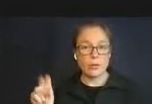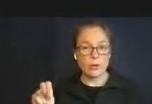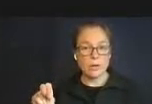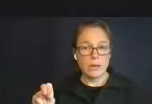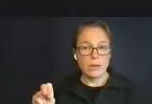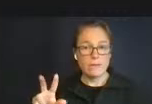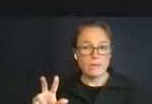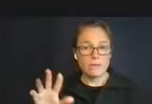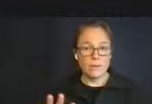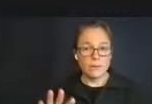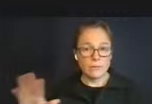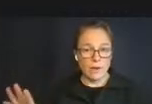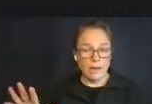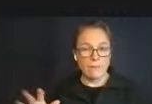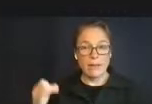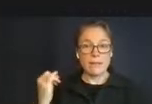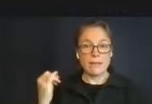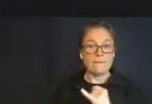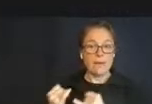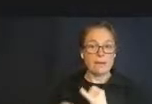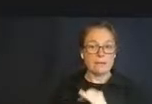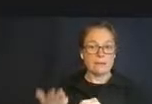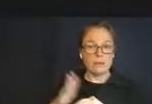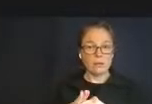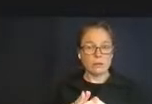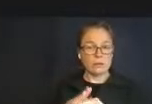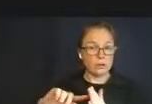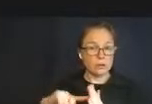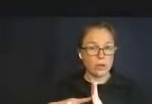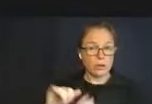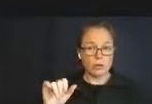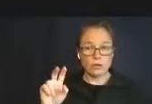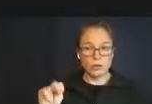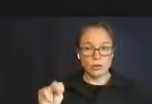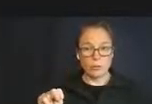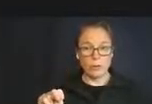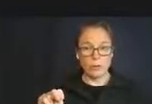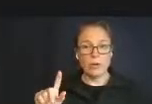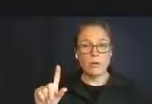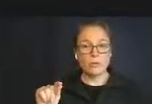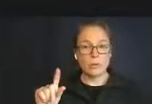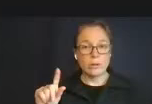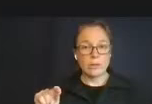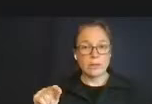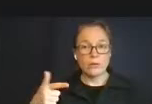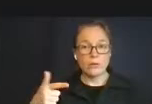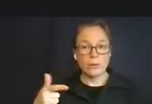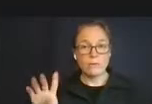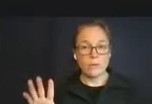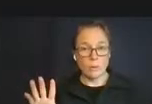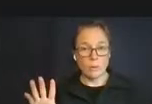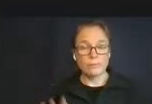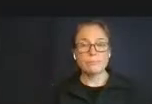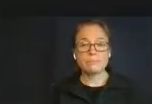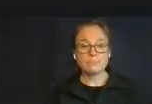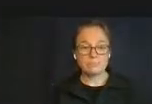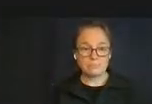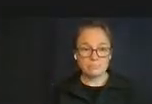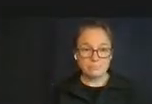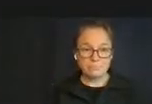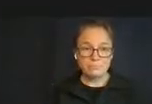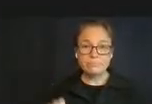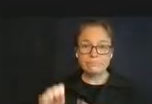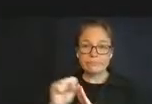The final increases take effect in January 2024. Finally, the state